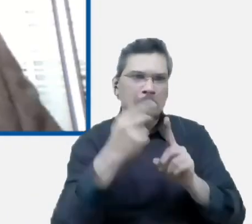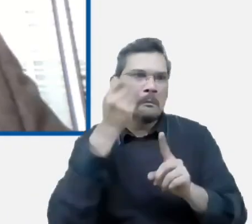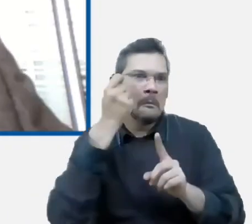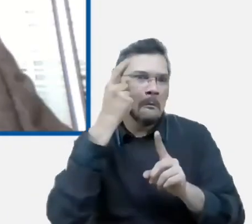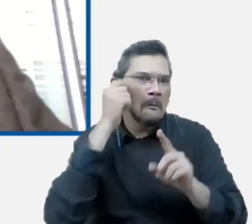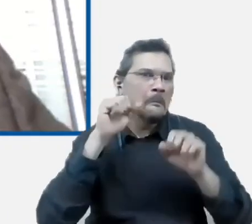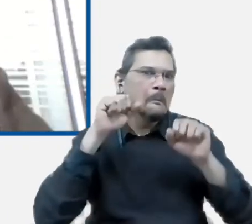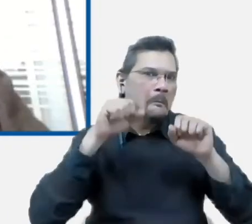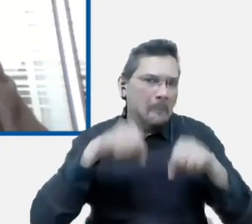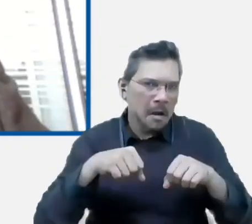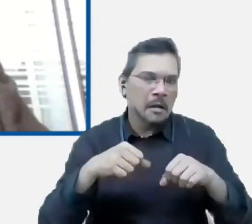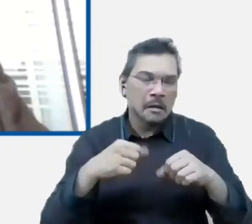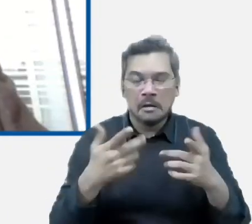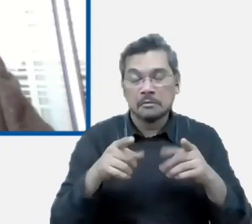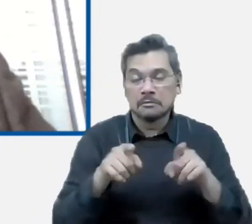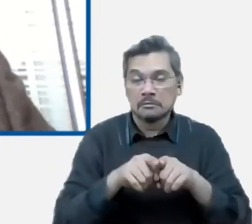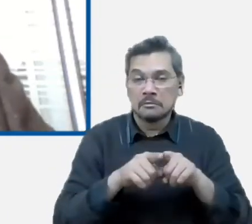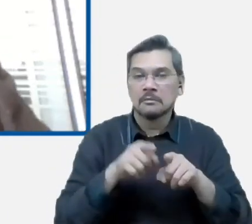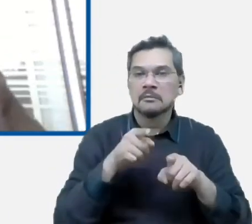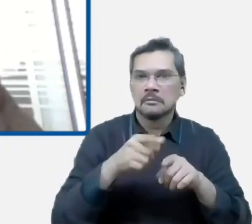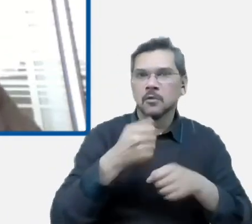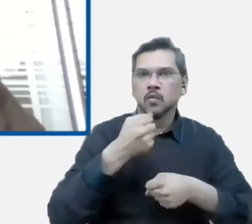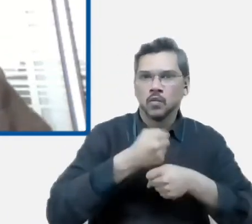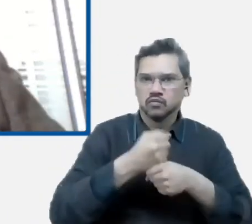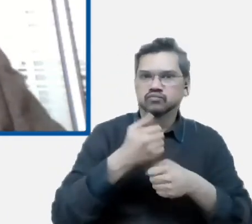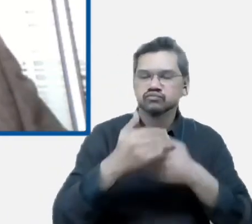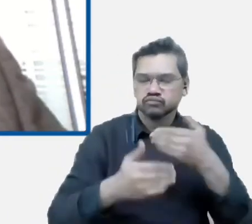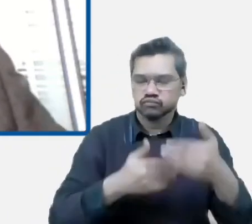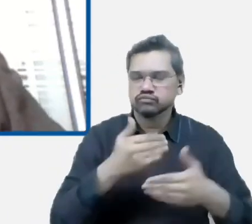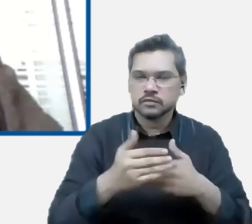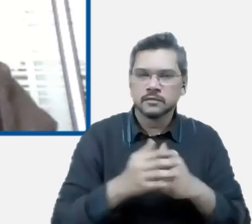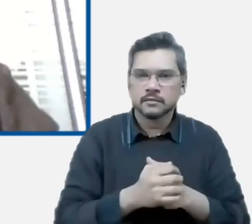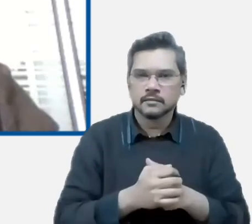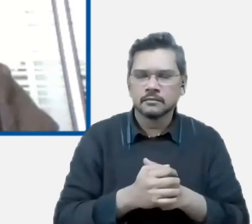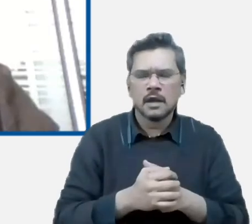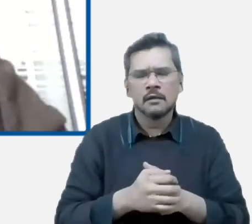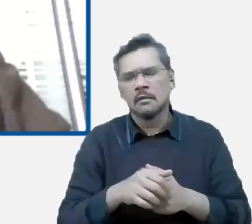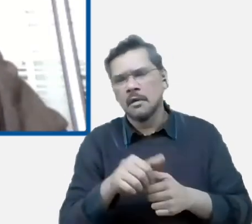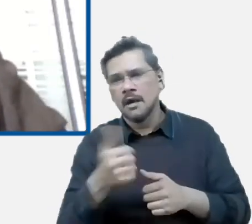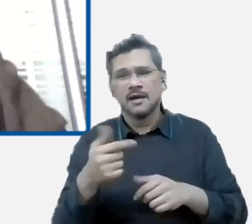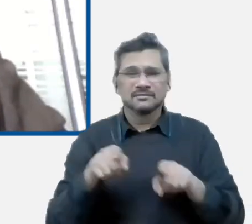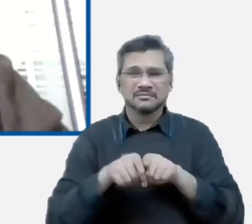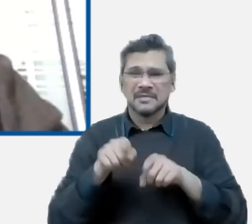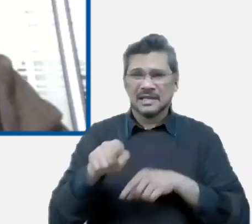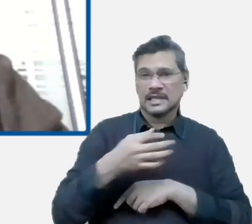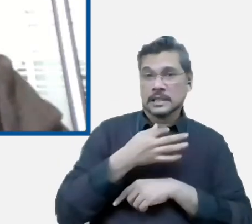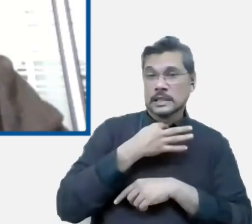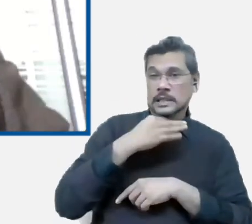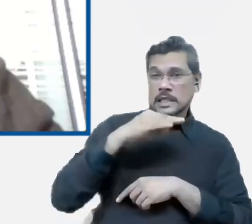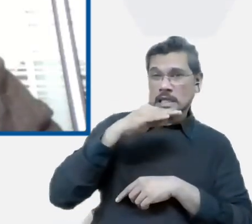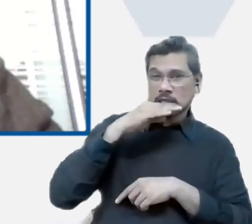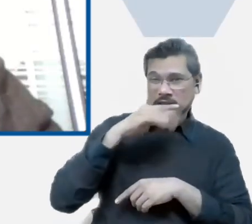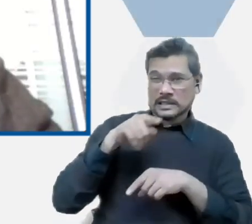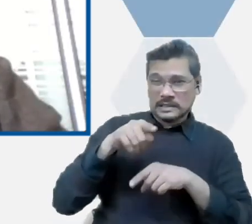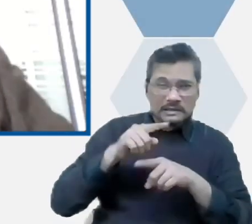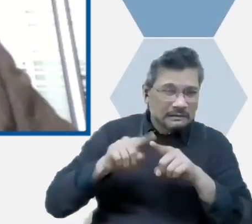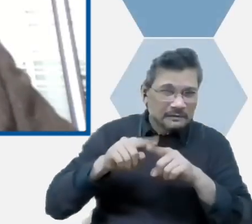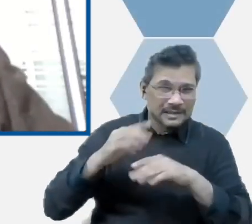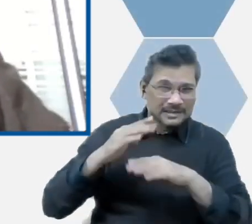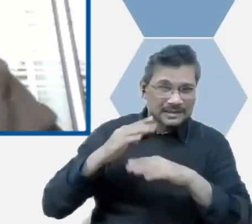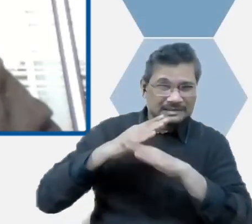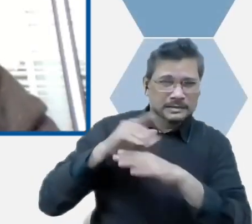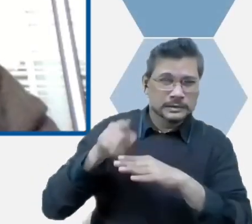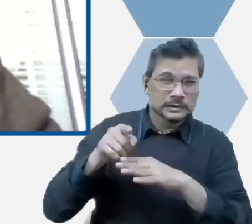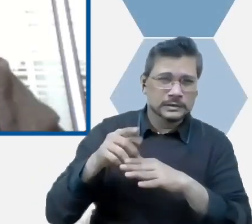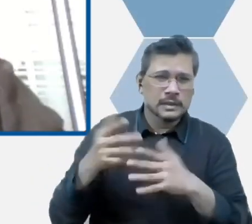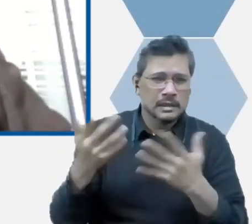realized in the country in terms of managing risk effectively is that we have transited the Disaster Management Agency into a